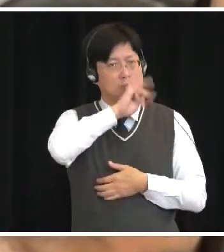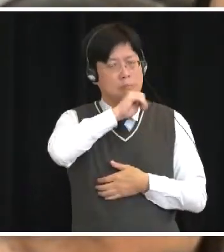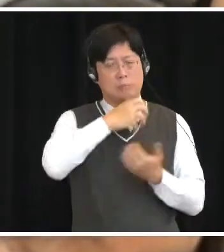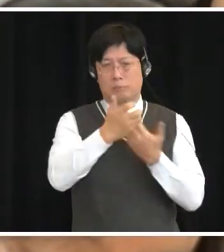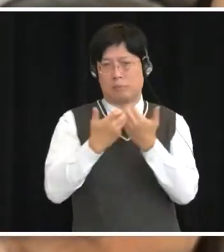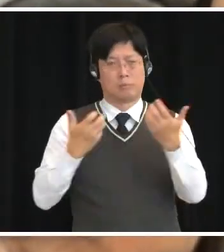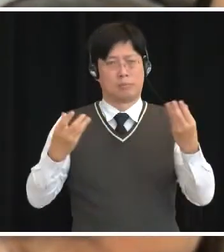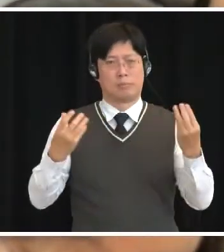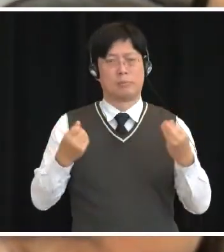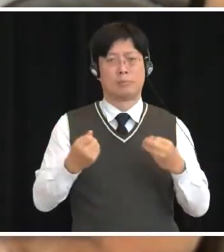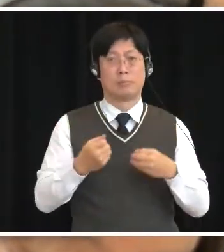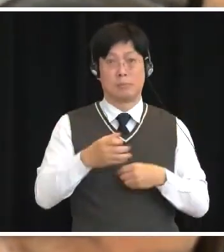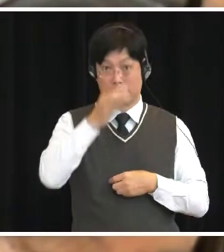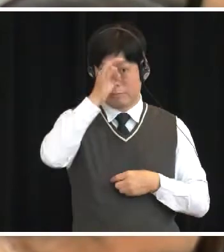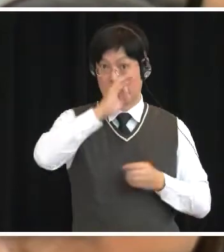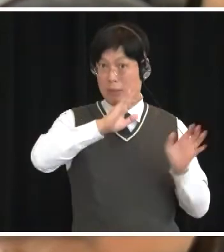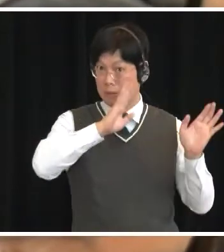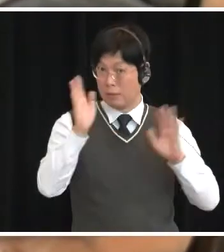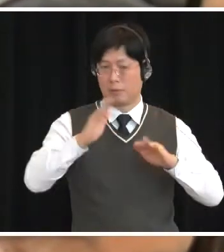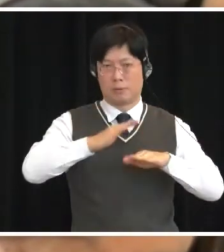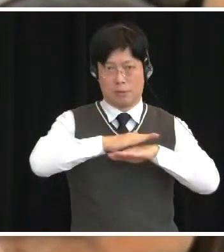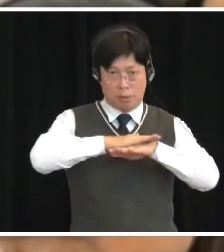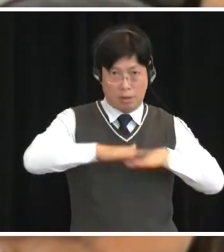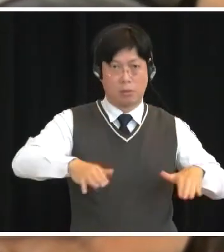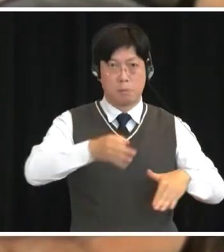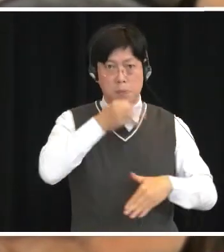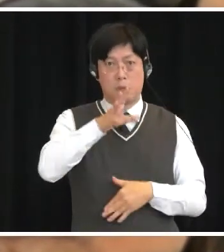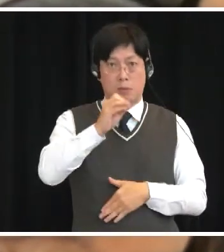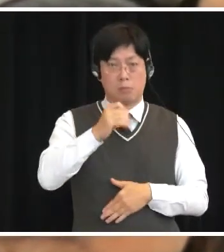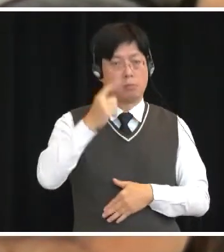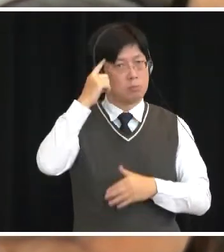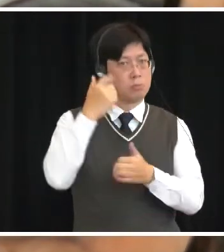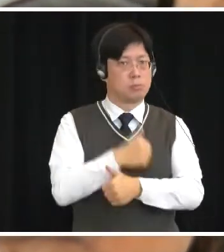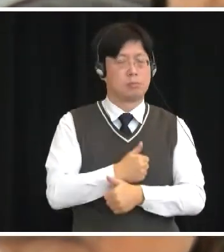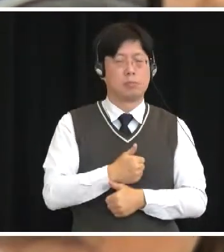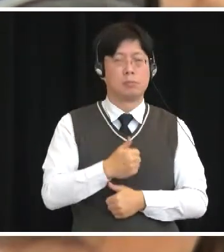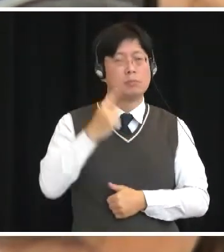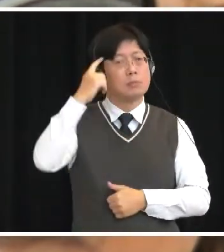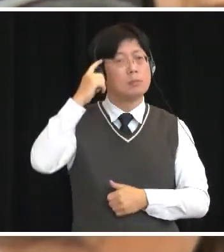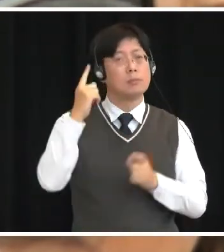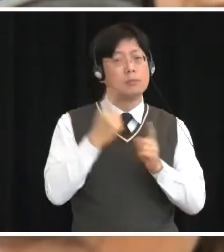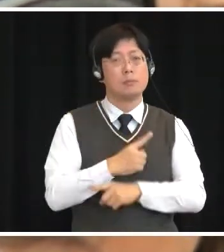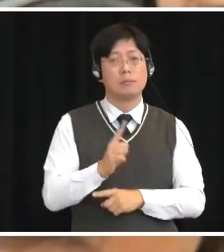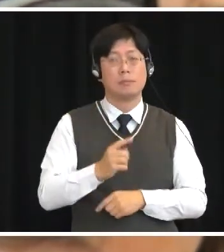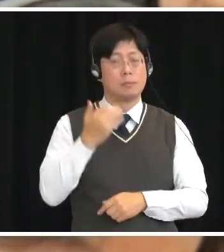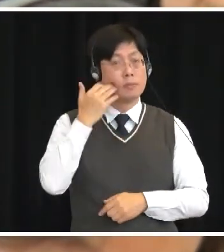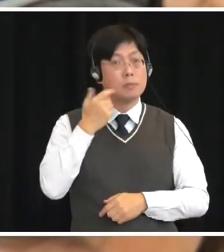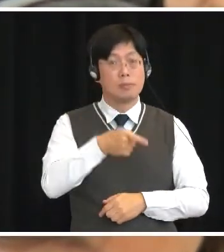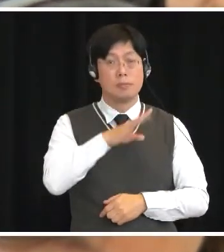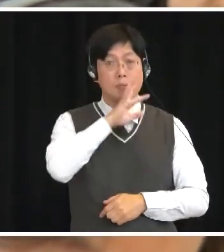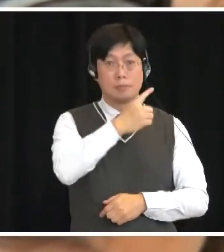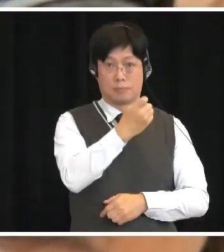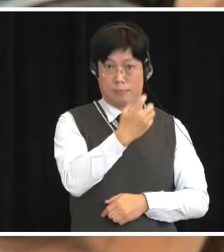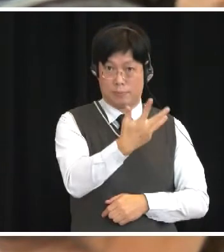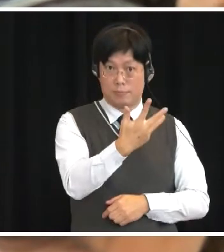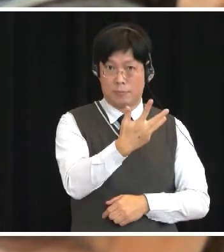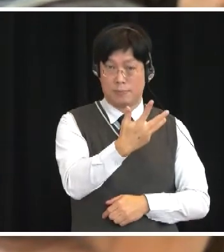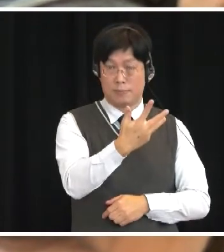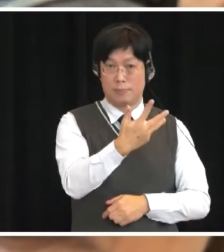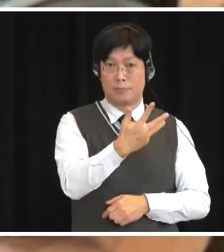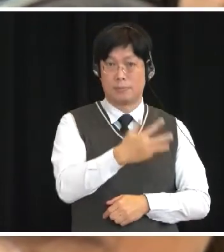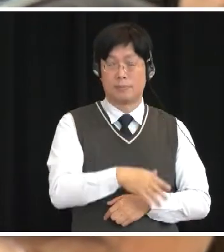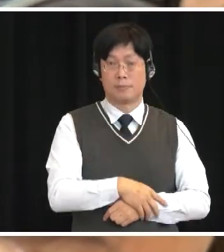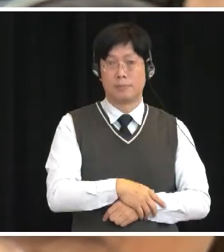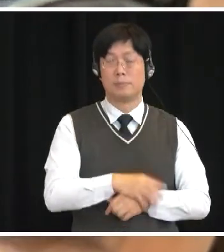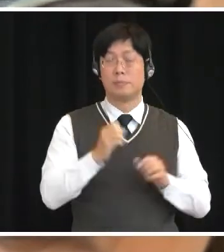and placement is not decided upon the age factor. The necessity is a factor, but